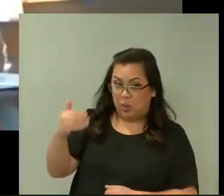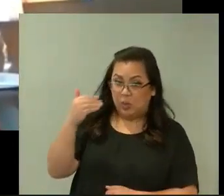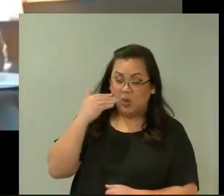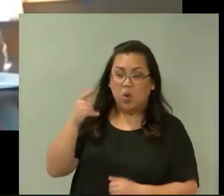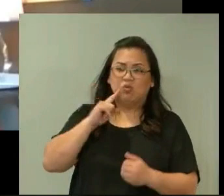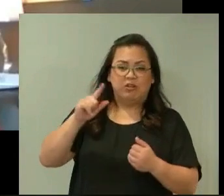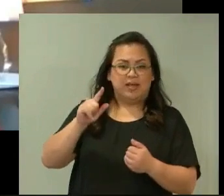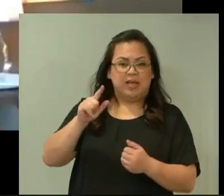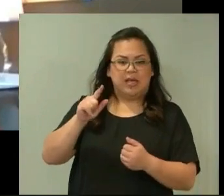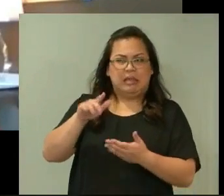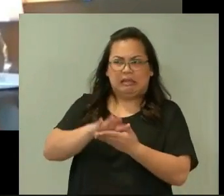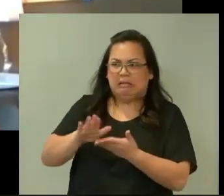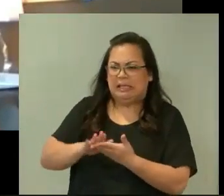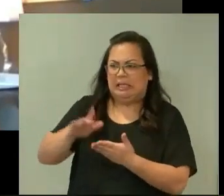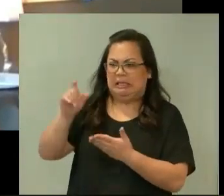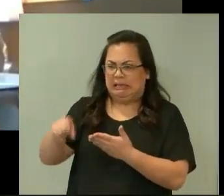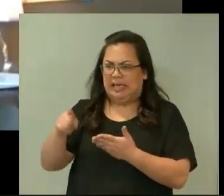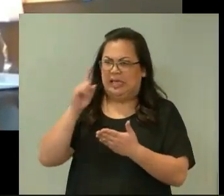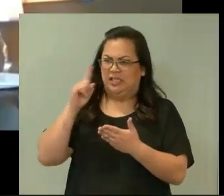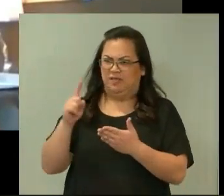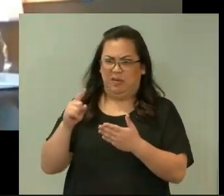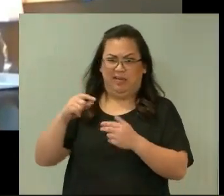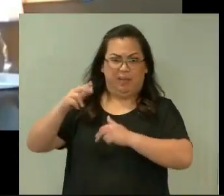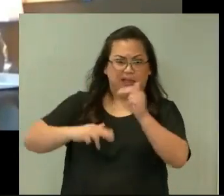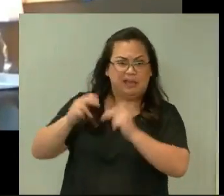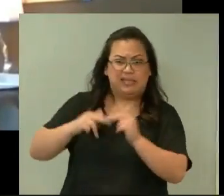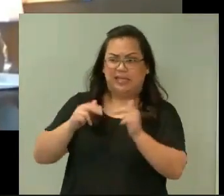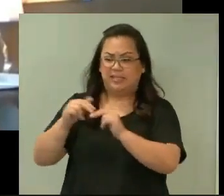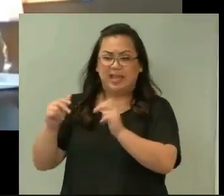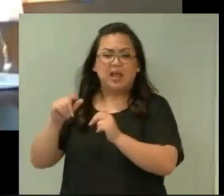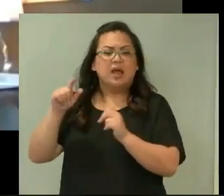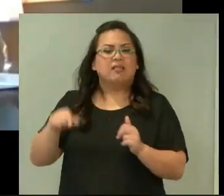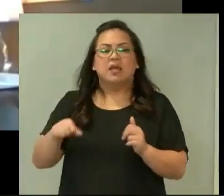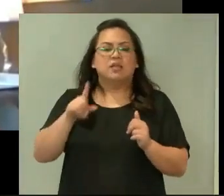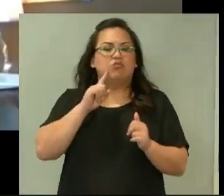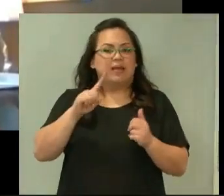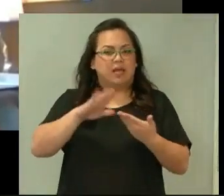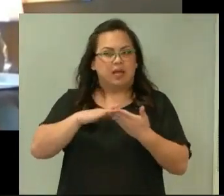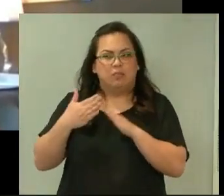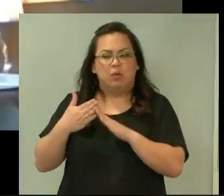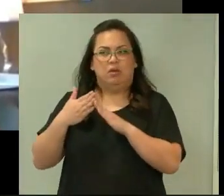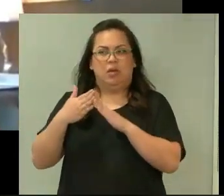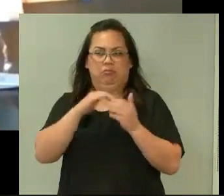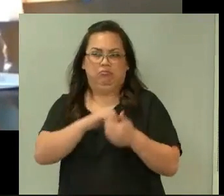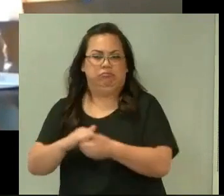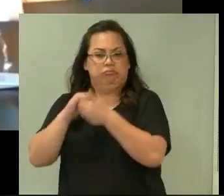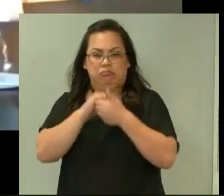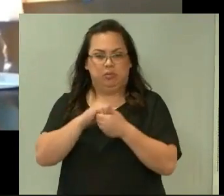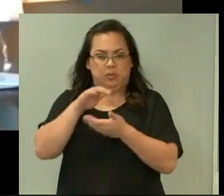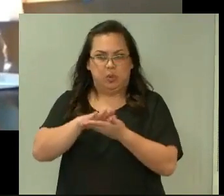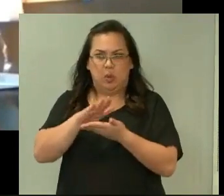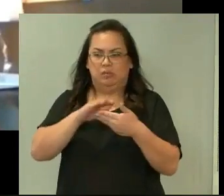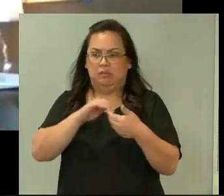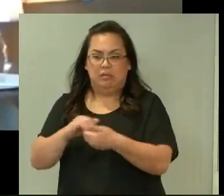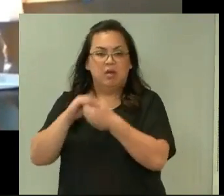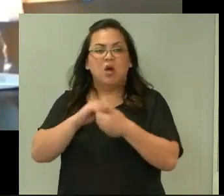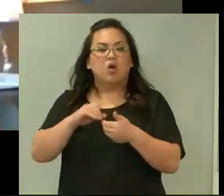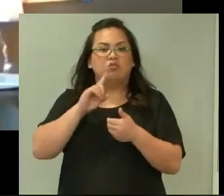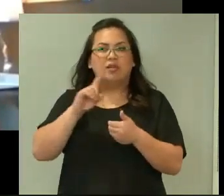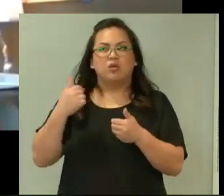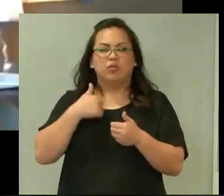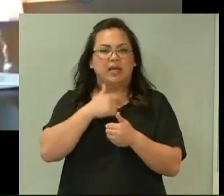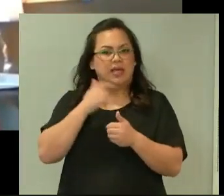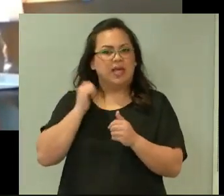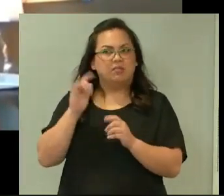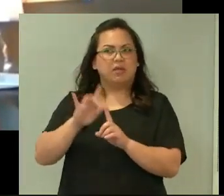cleaning needs, the facility needs, and what you said about this as a community as a whole, and schools can be a shining light. So I appreciate